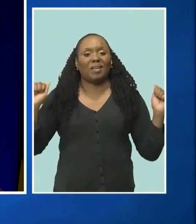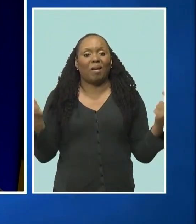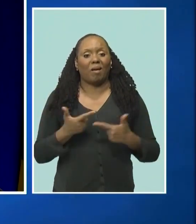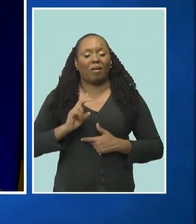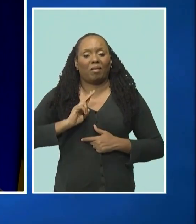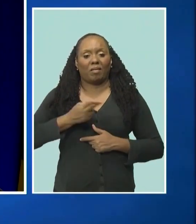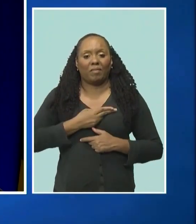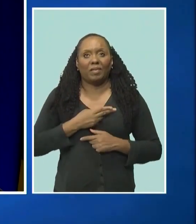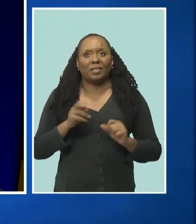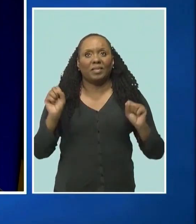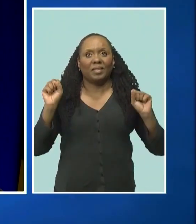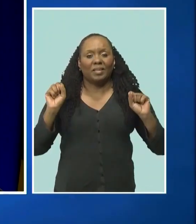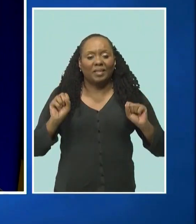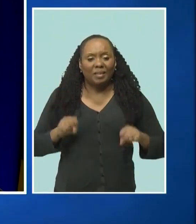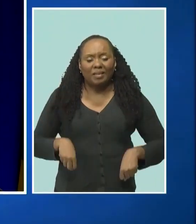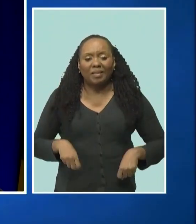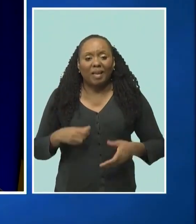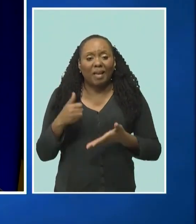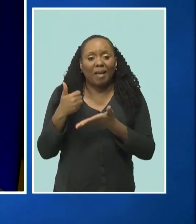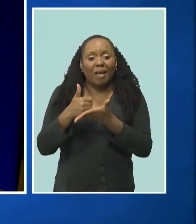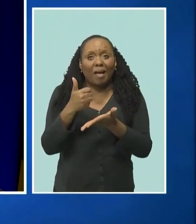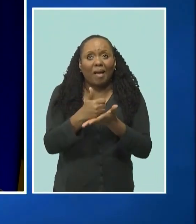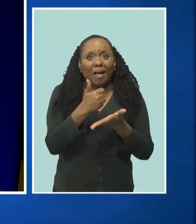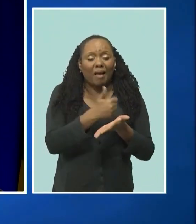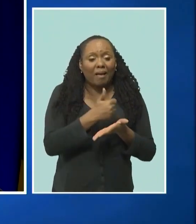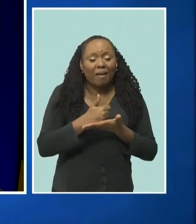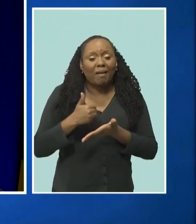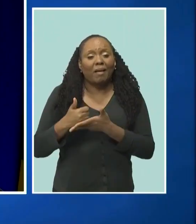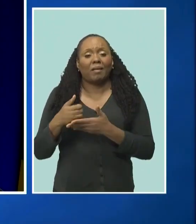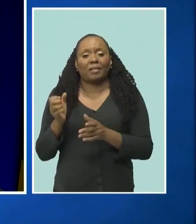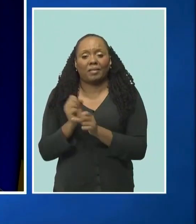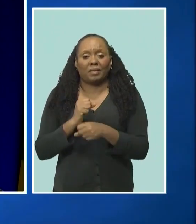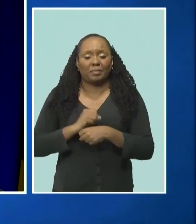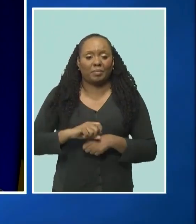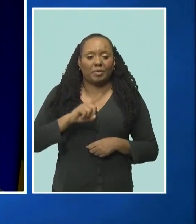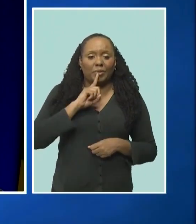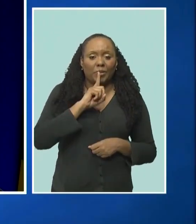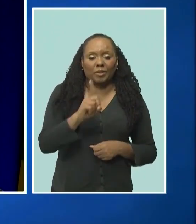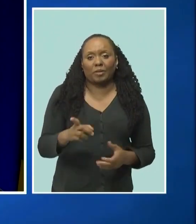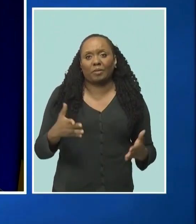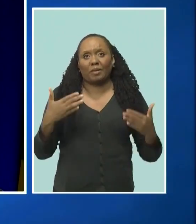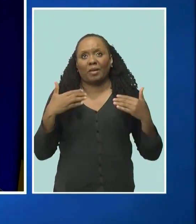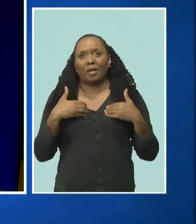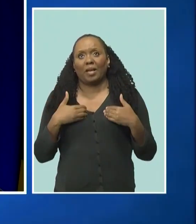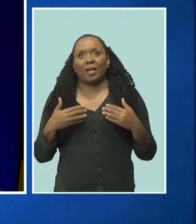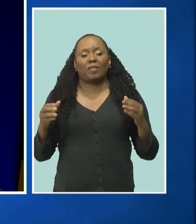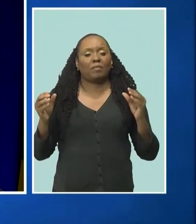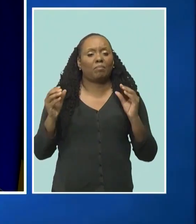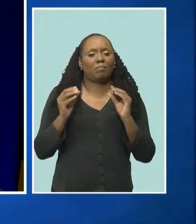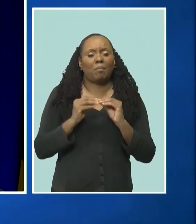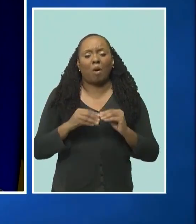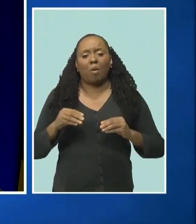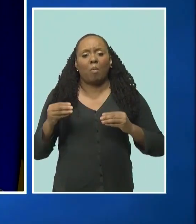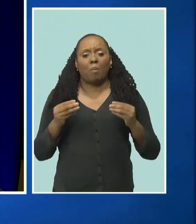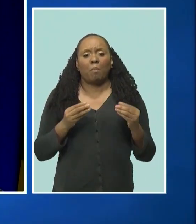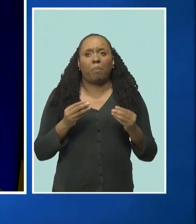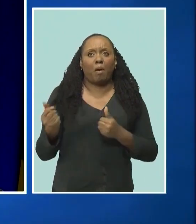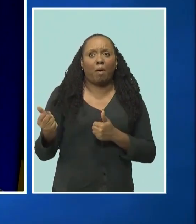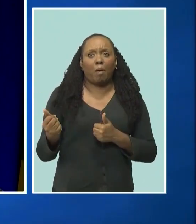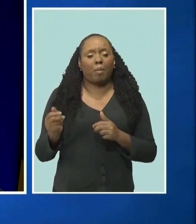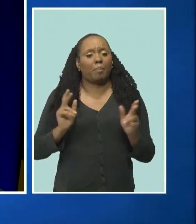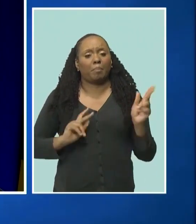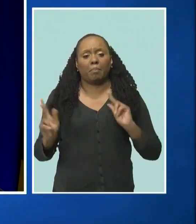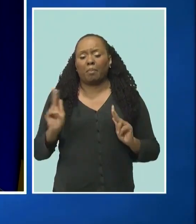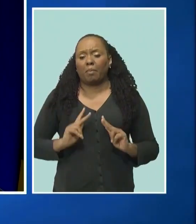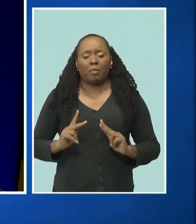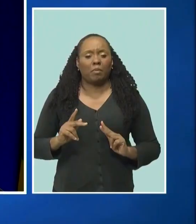something to be able to ensure that we can get those persons who are not capable of